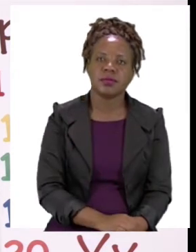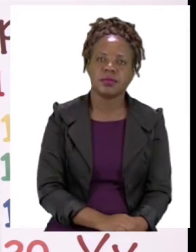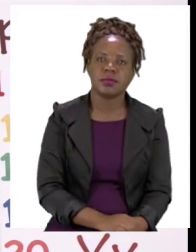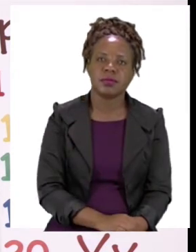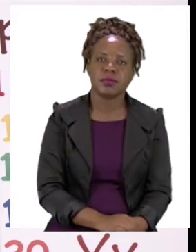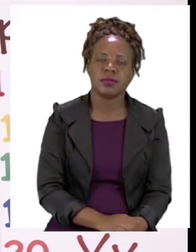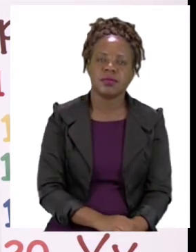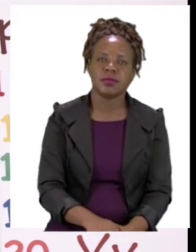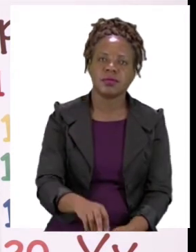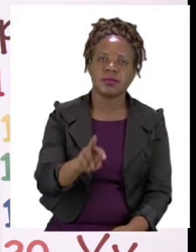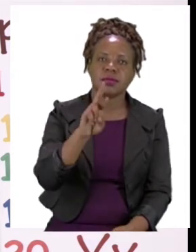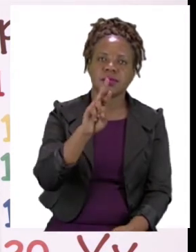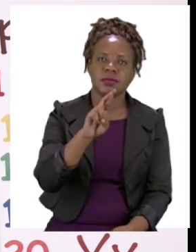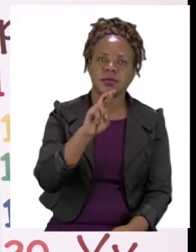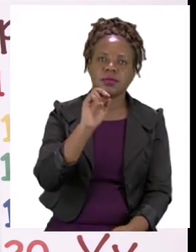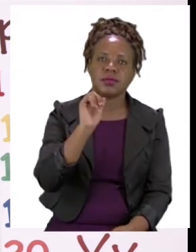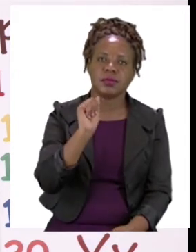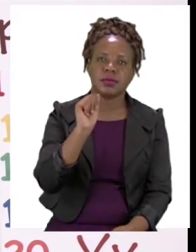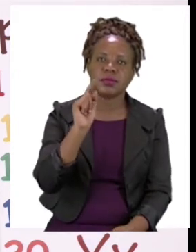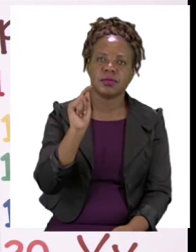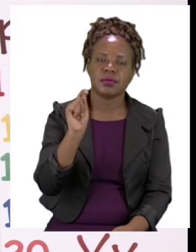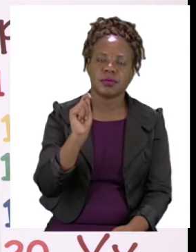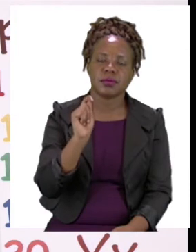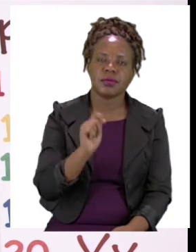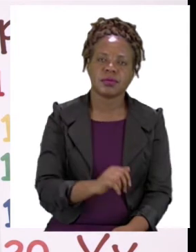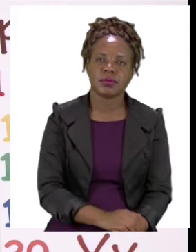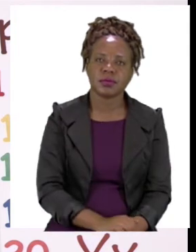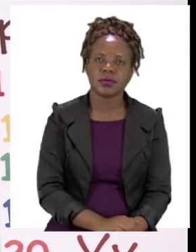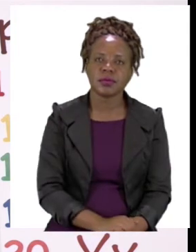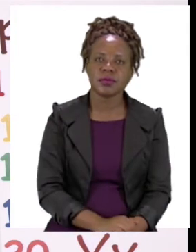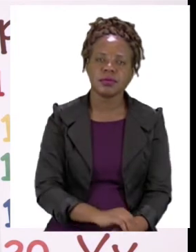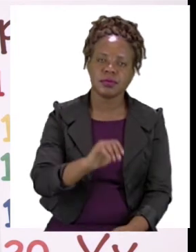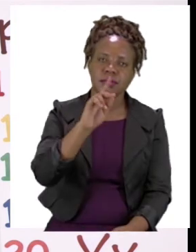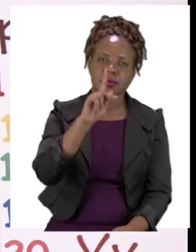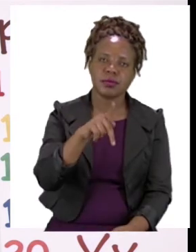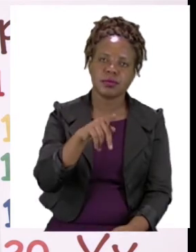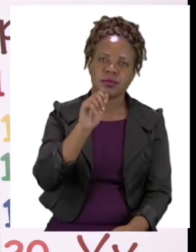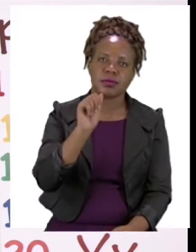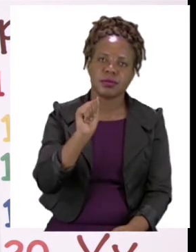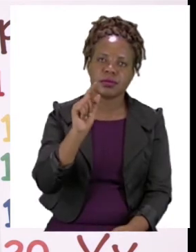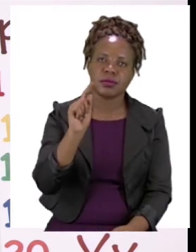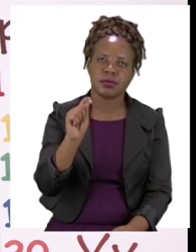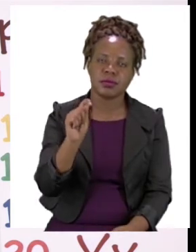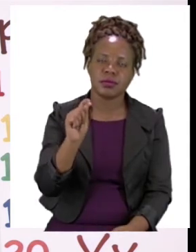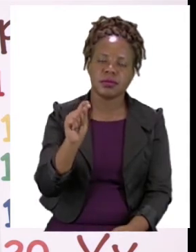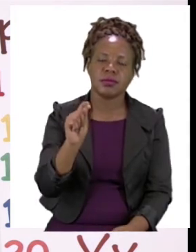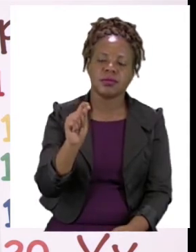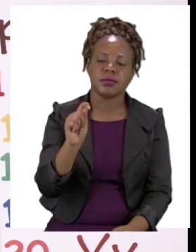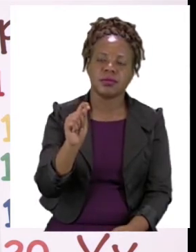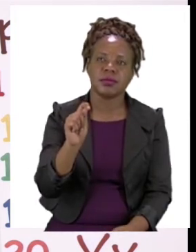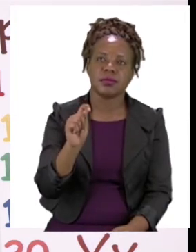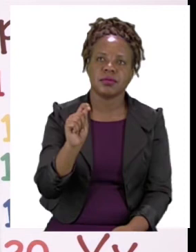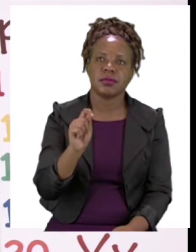The next one, rat. And the last one, pat.